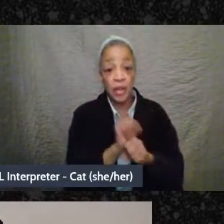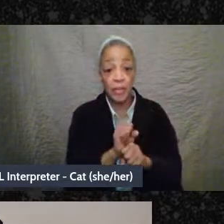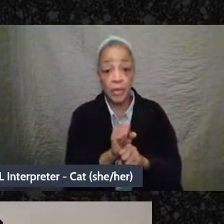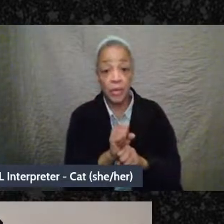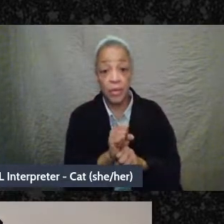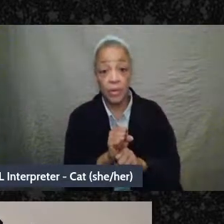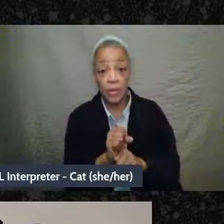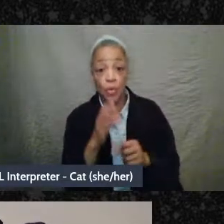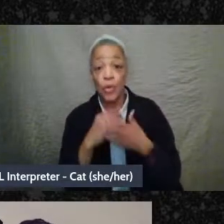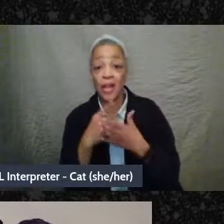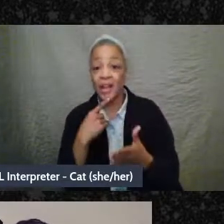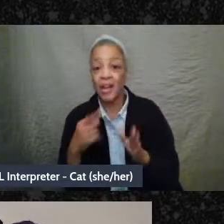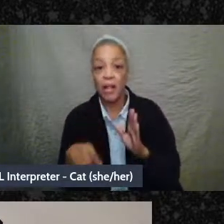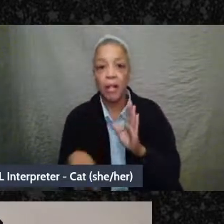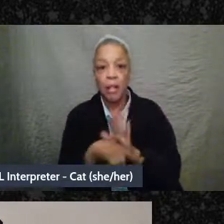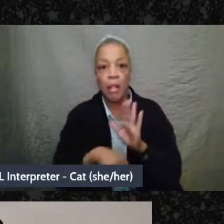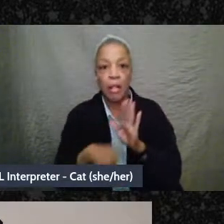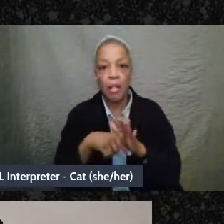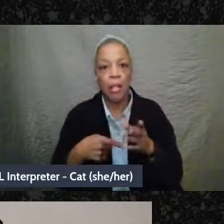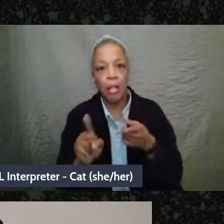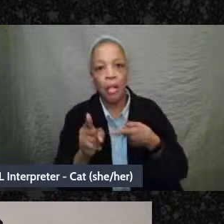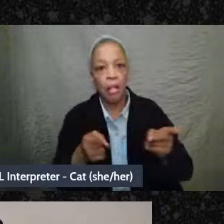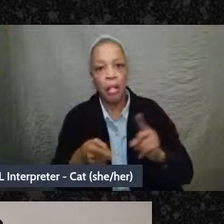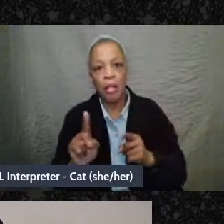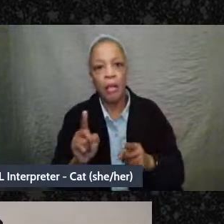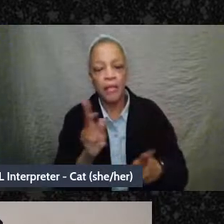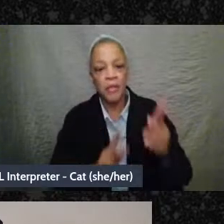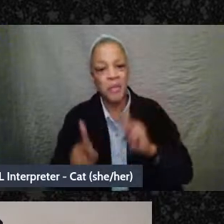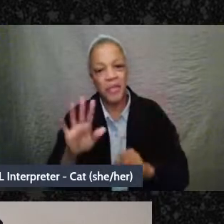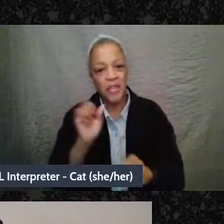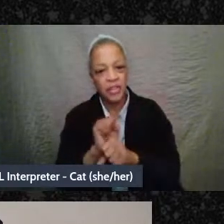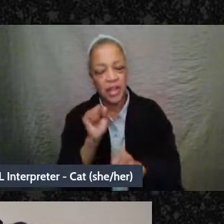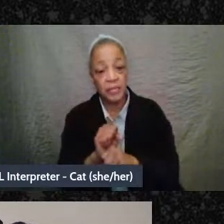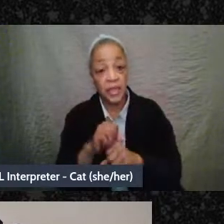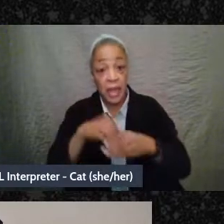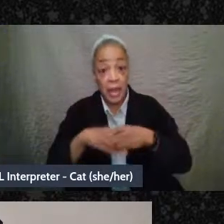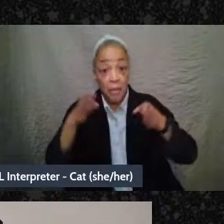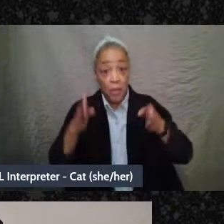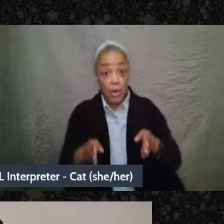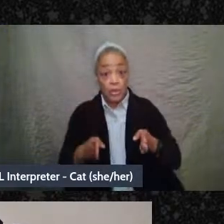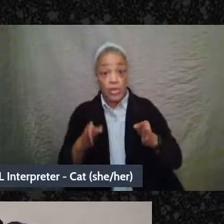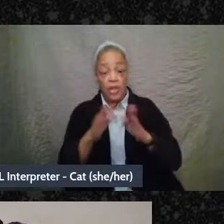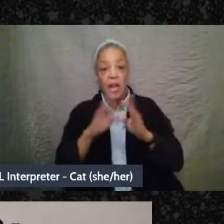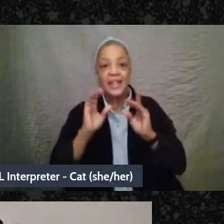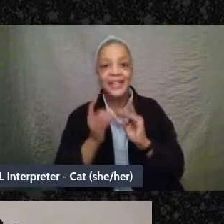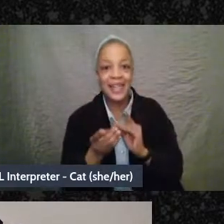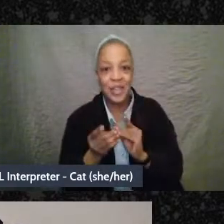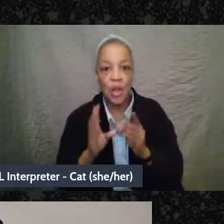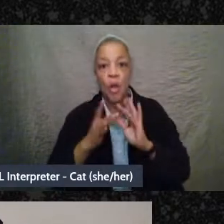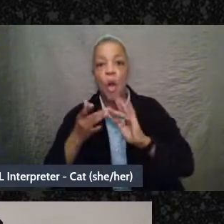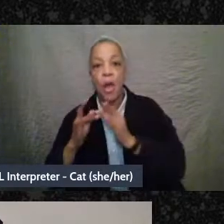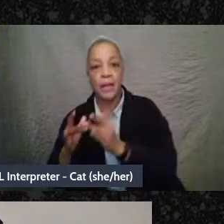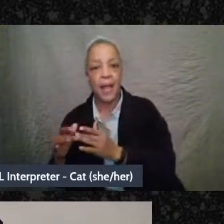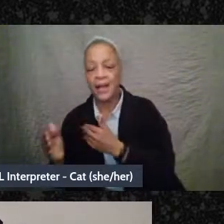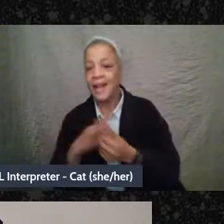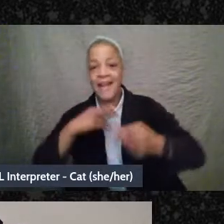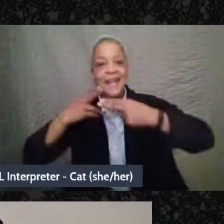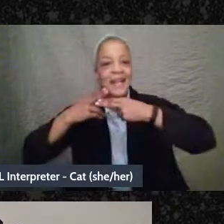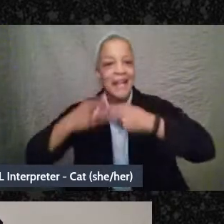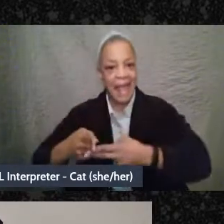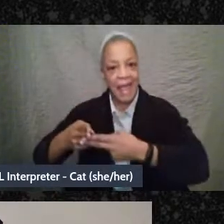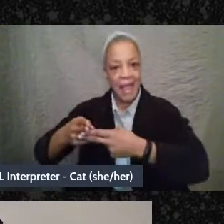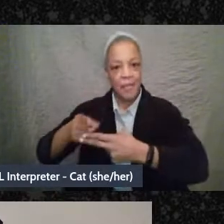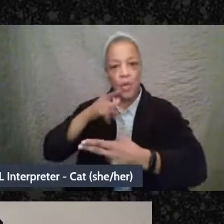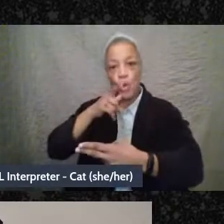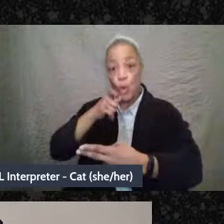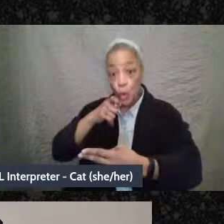talk bad about the people in these positions, whether it's like in person or digitally or online, to name this is what's